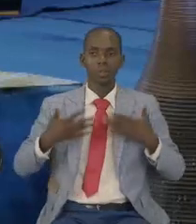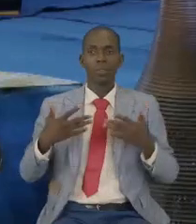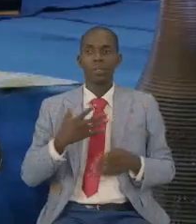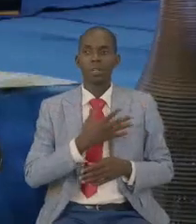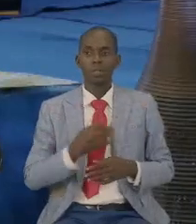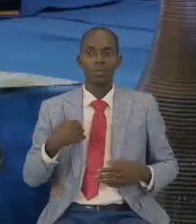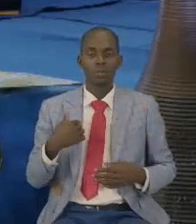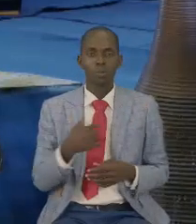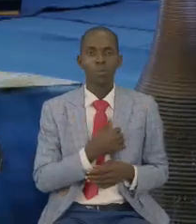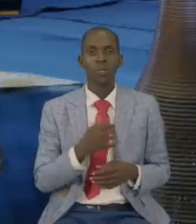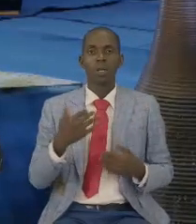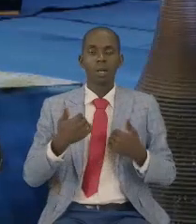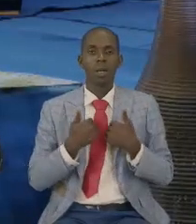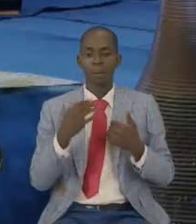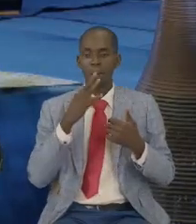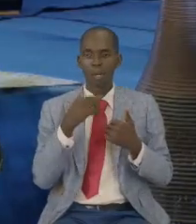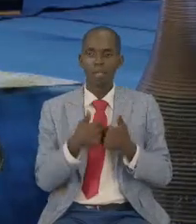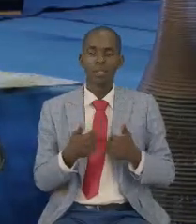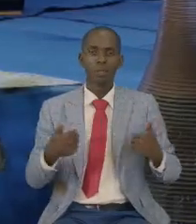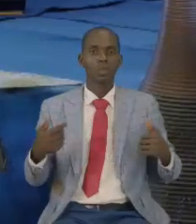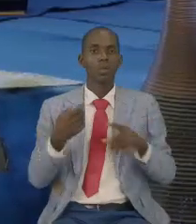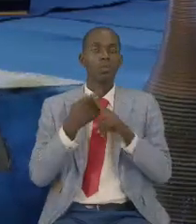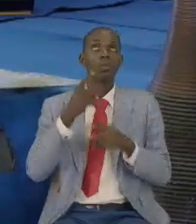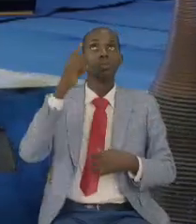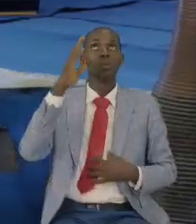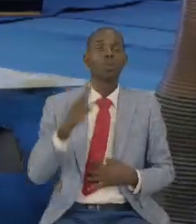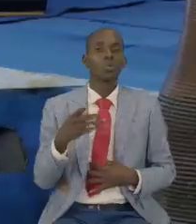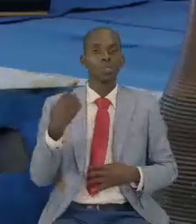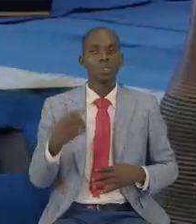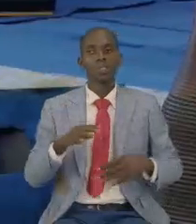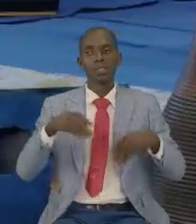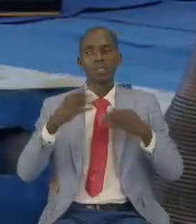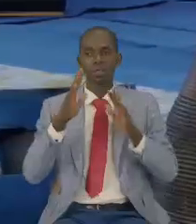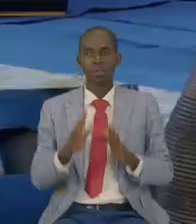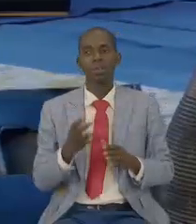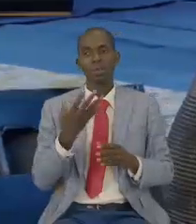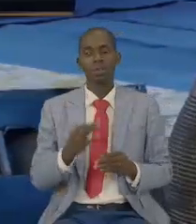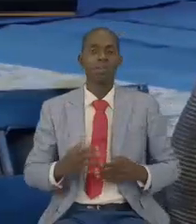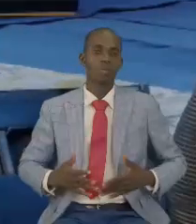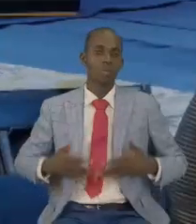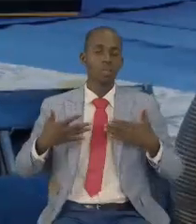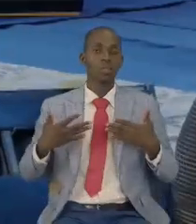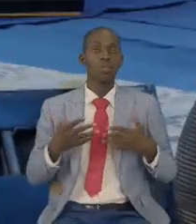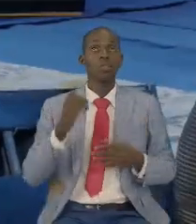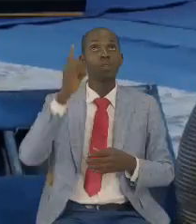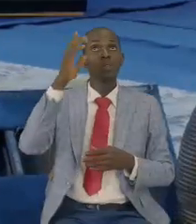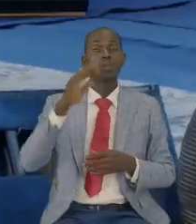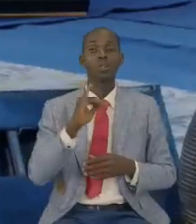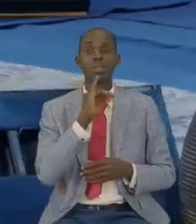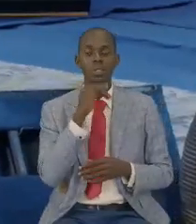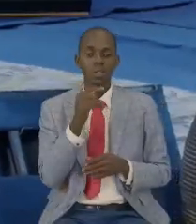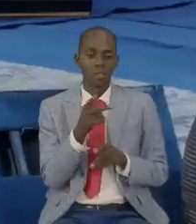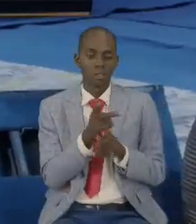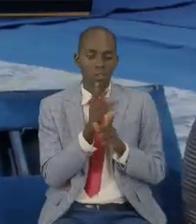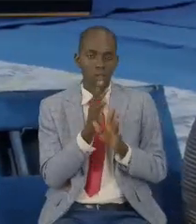the giver of life. God is the sustainer of life, and we had been